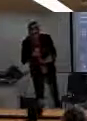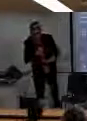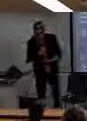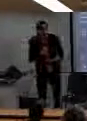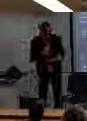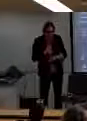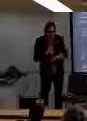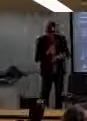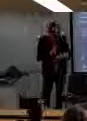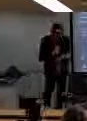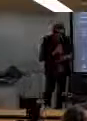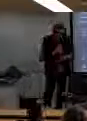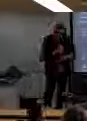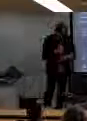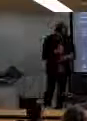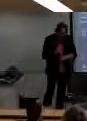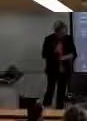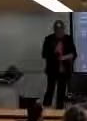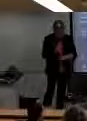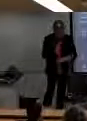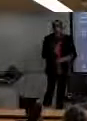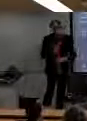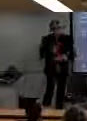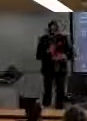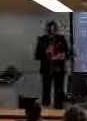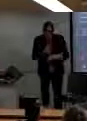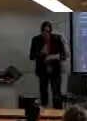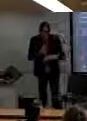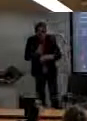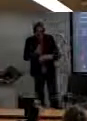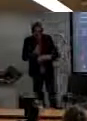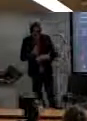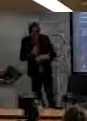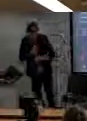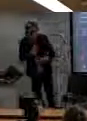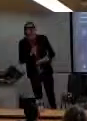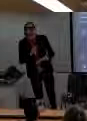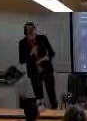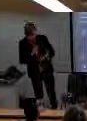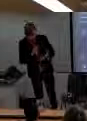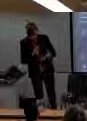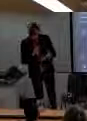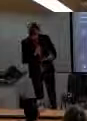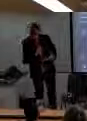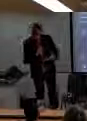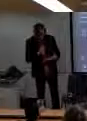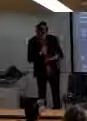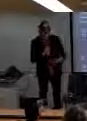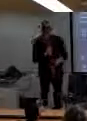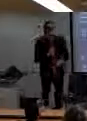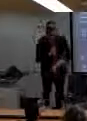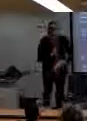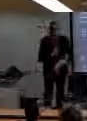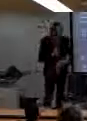infrastructures, as well as digital skills, are intersectionally intertwined with more structural inequalities. At